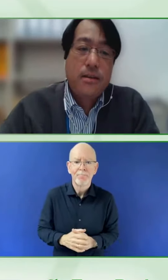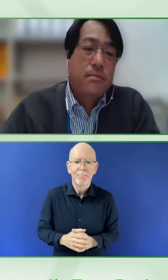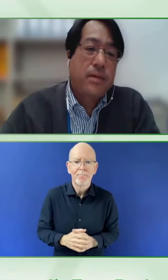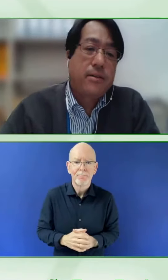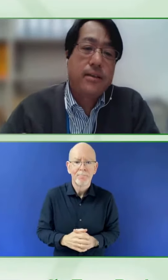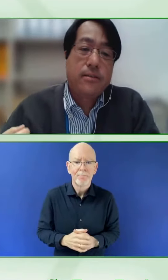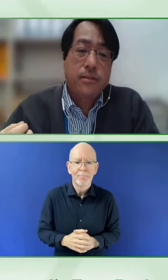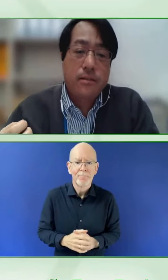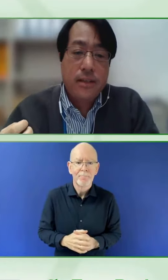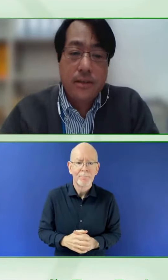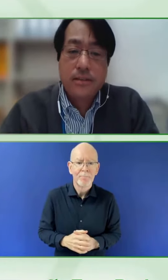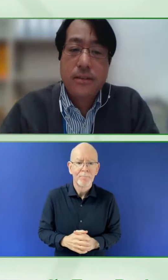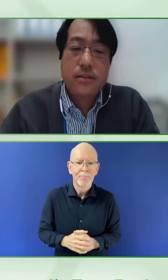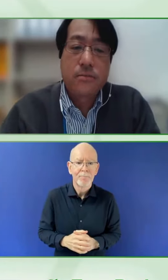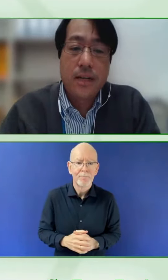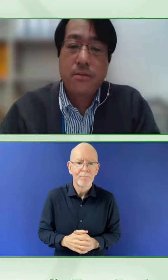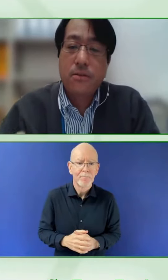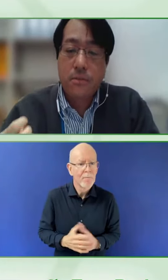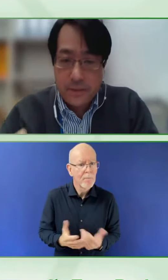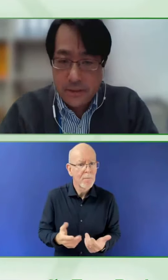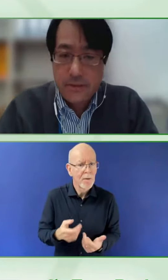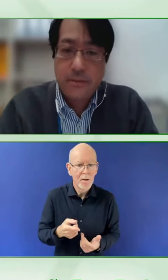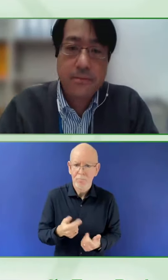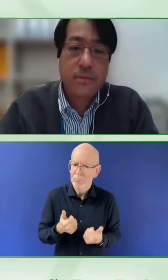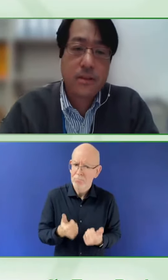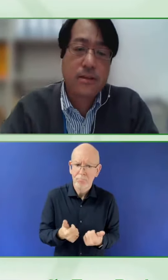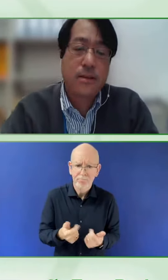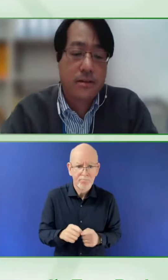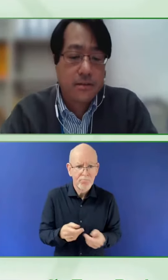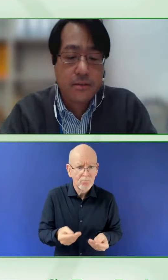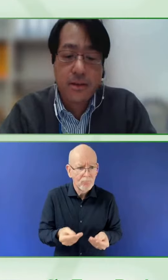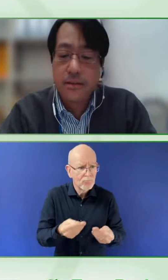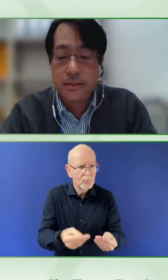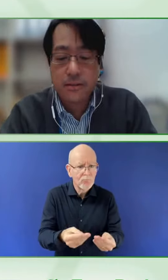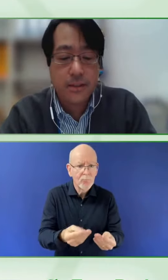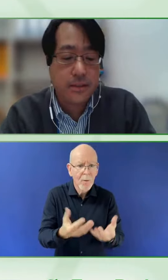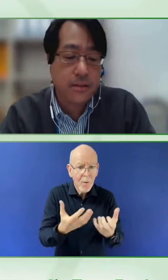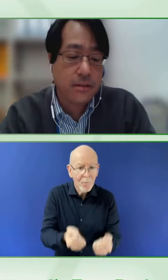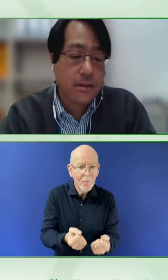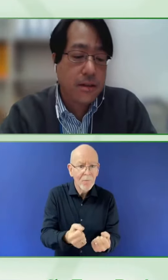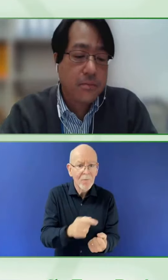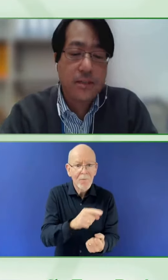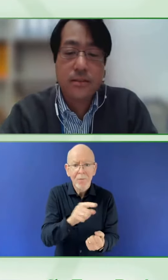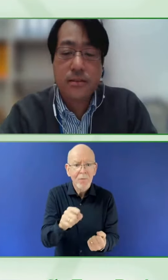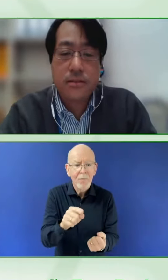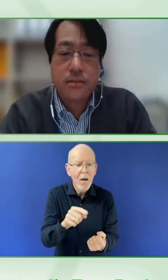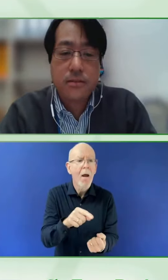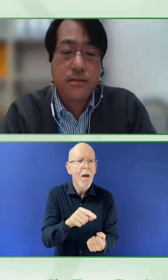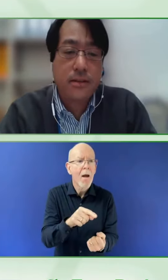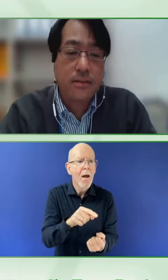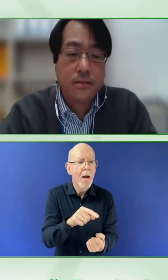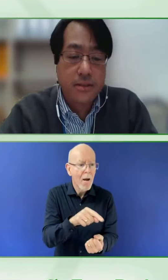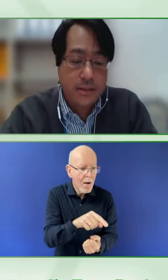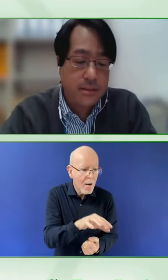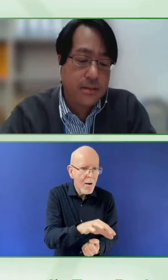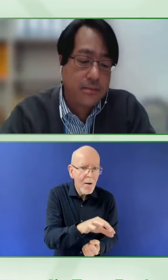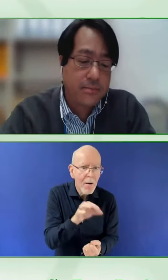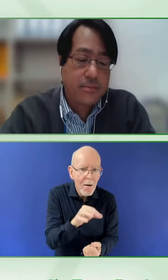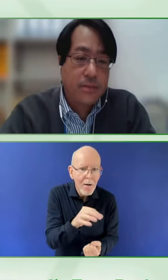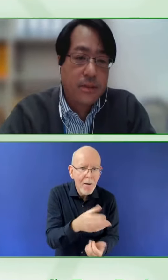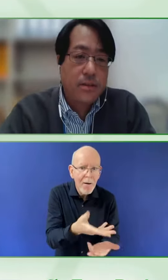panacea. Myoelectric interface is one option. I think. Please, next